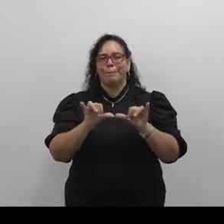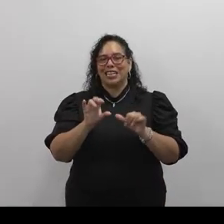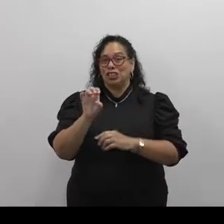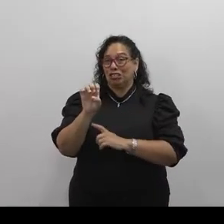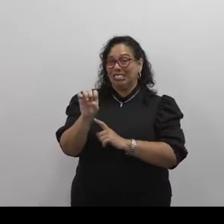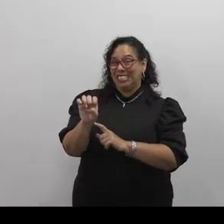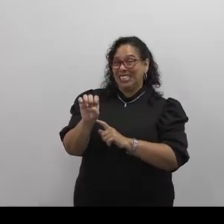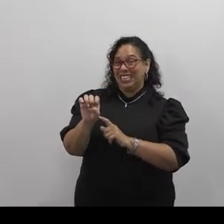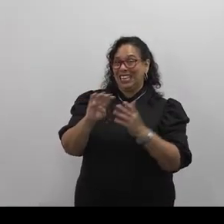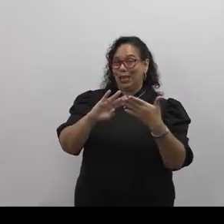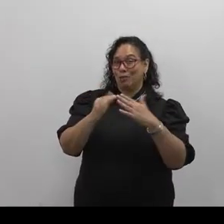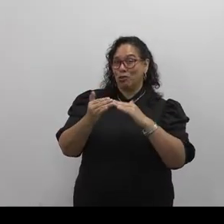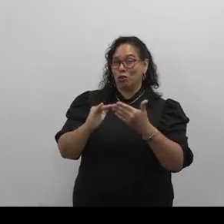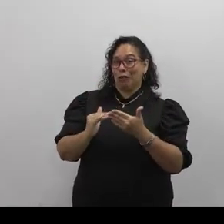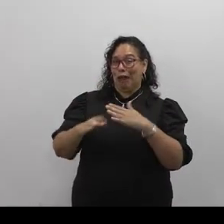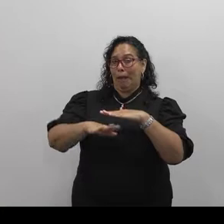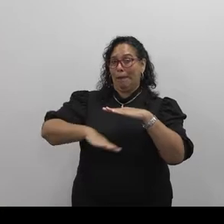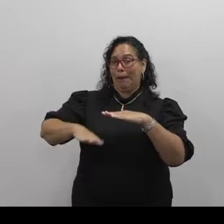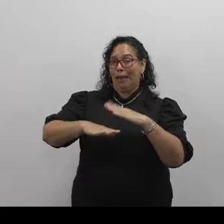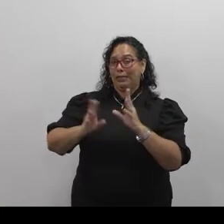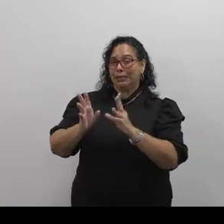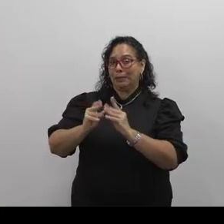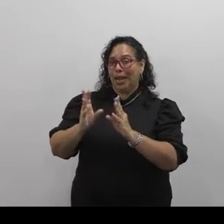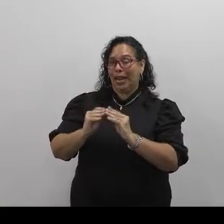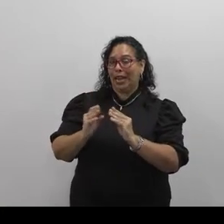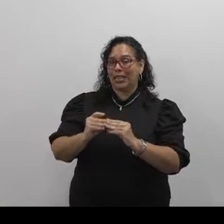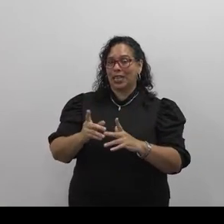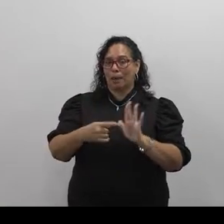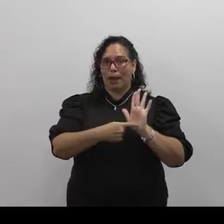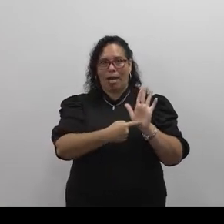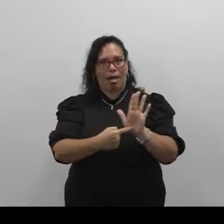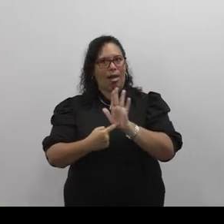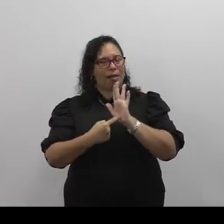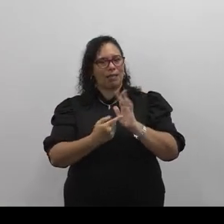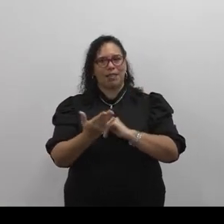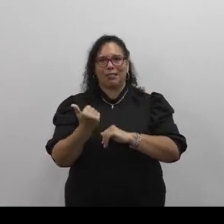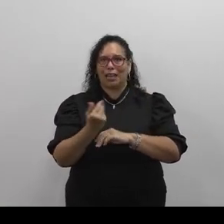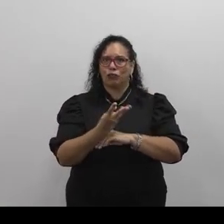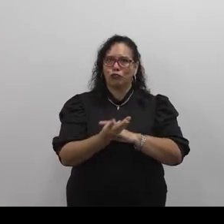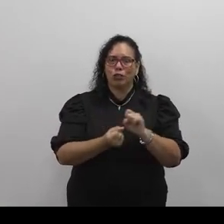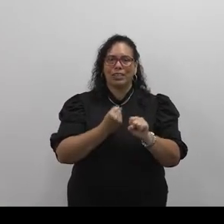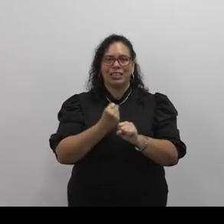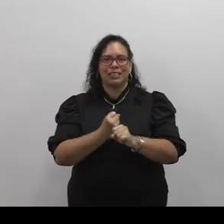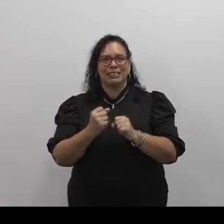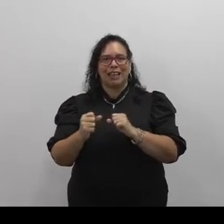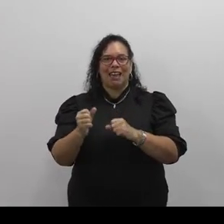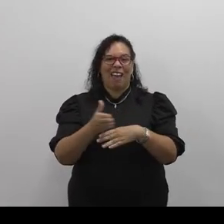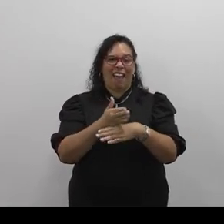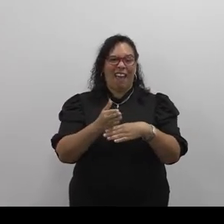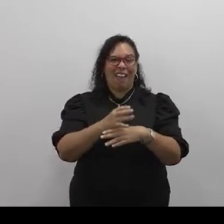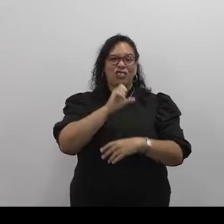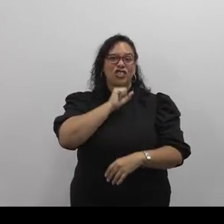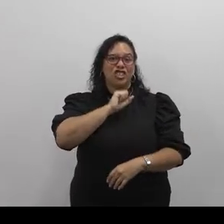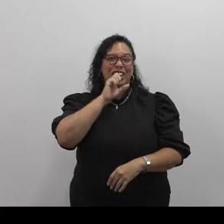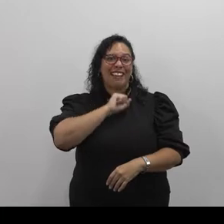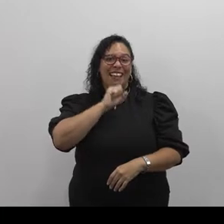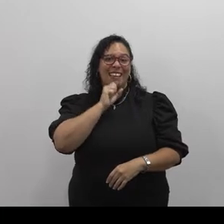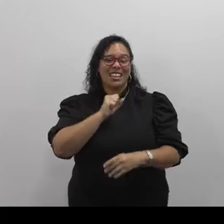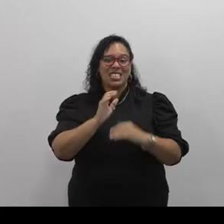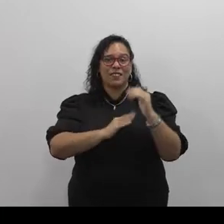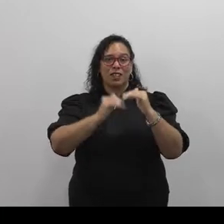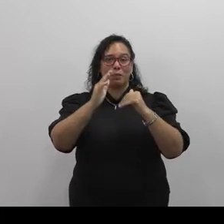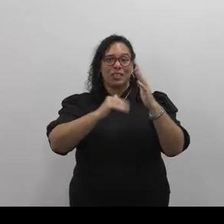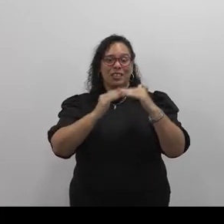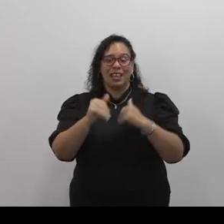community-based meetings, as we embark on those type of projects, I've been highlighting for the last couple of years that the average age of a building in Long Beach Unified is 63 years